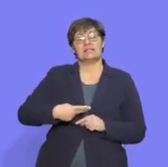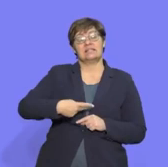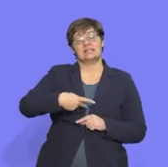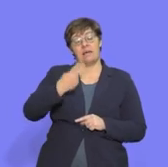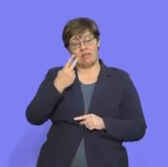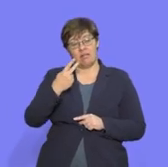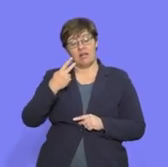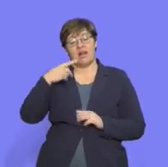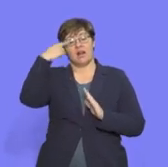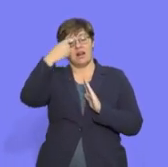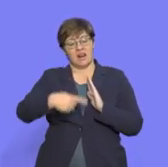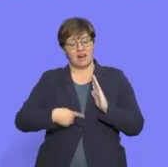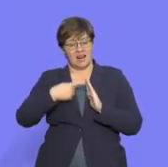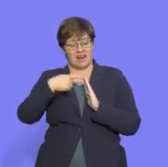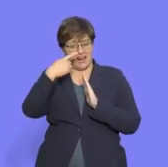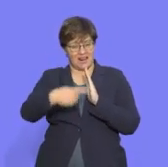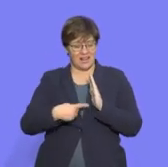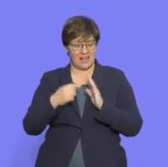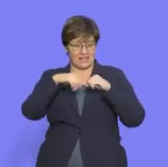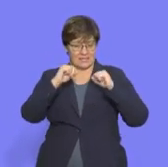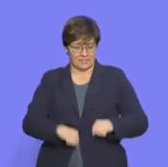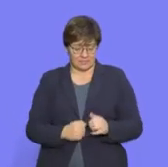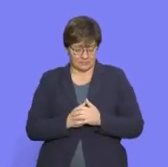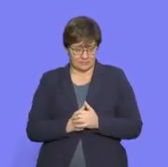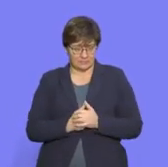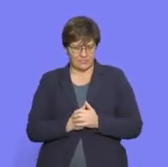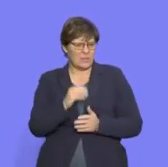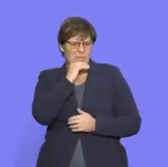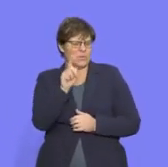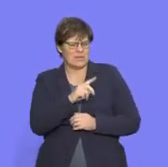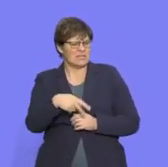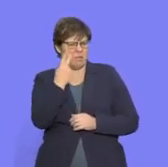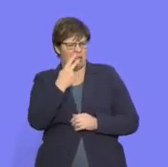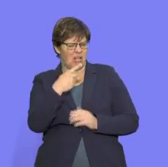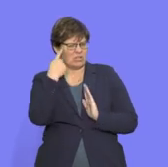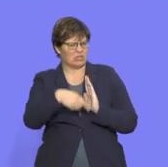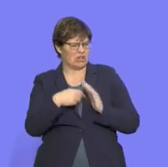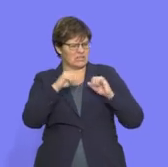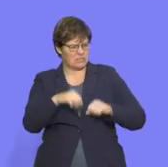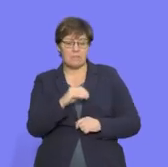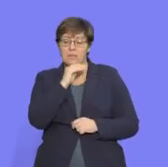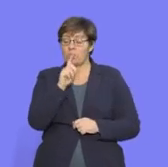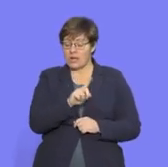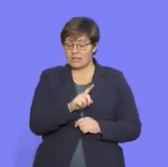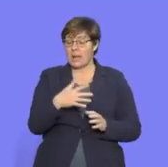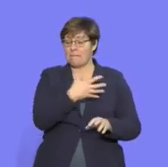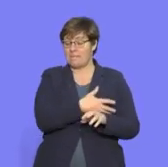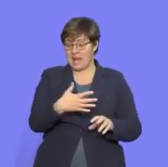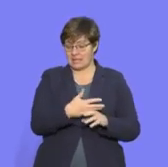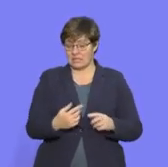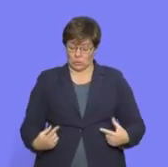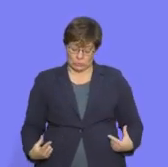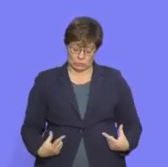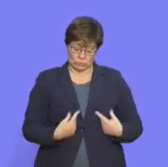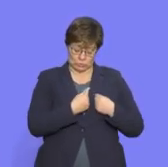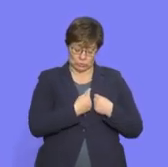double circulatory system. What does that mean? It means quite simply, look here, blood must come